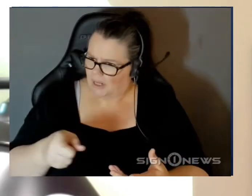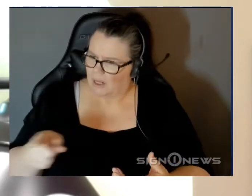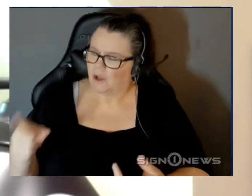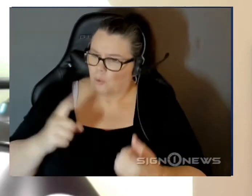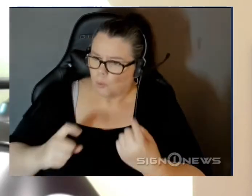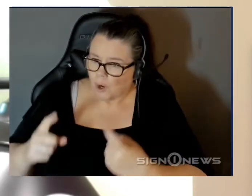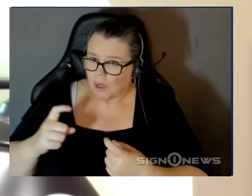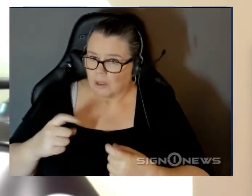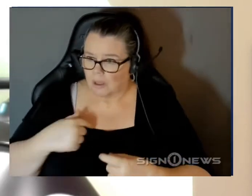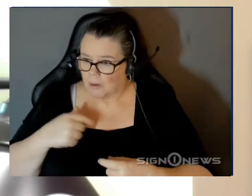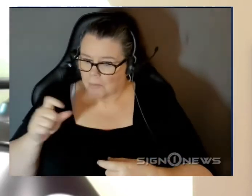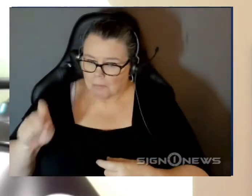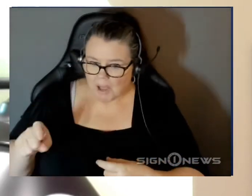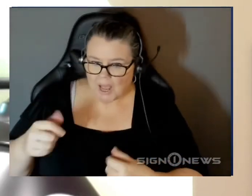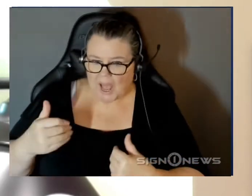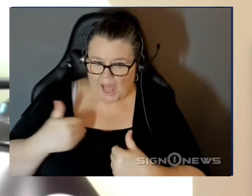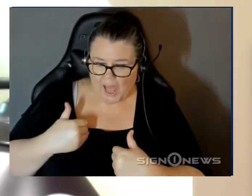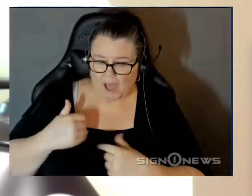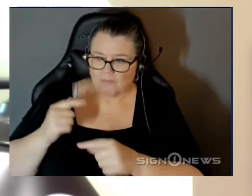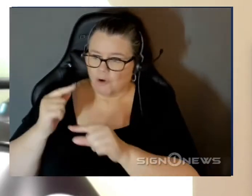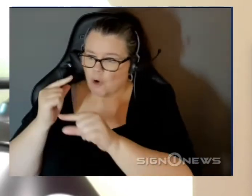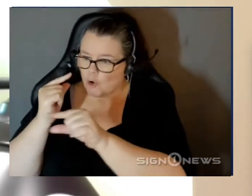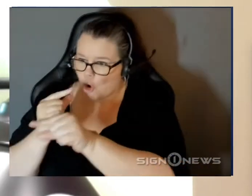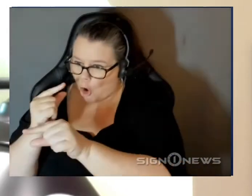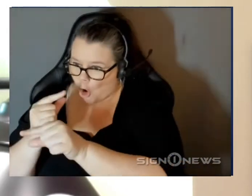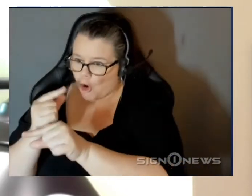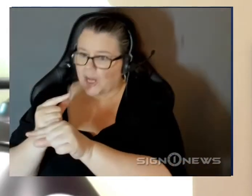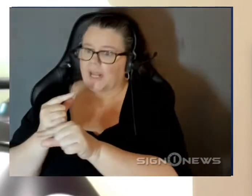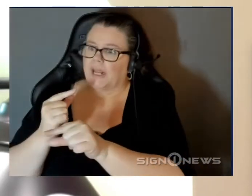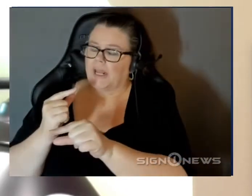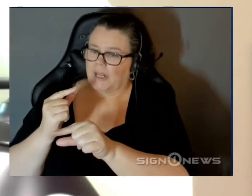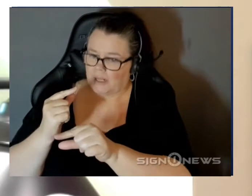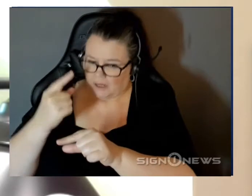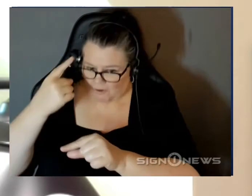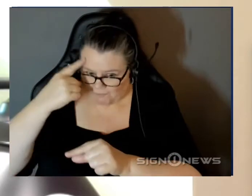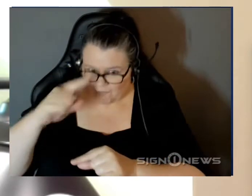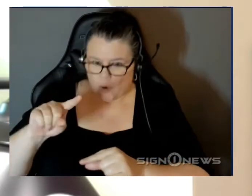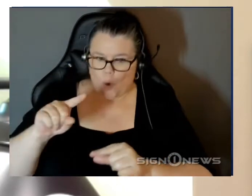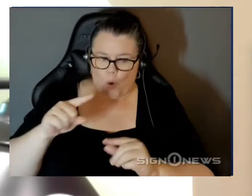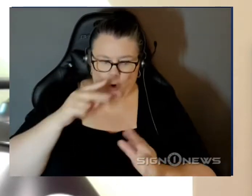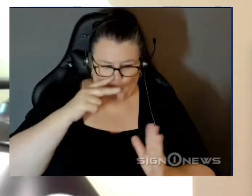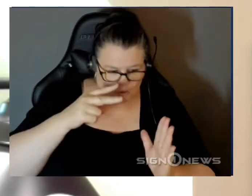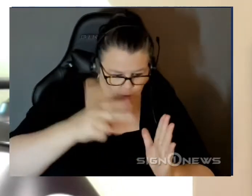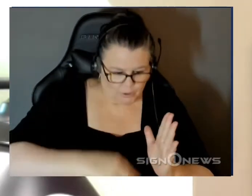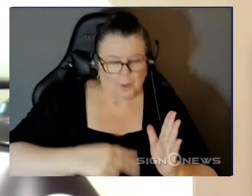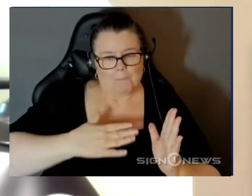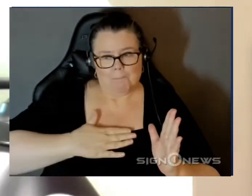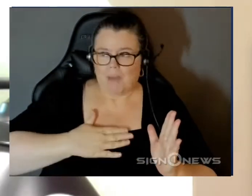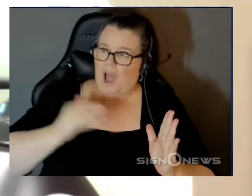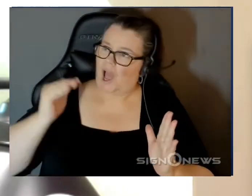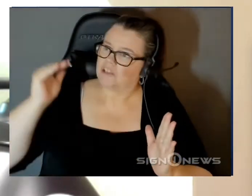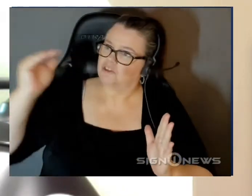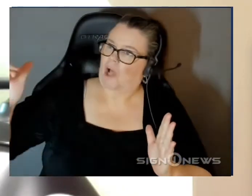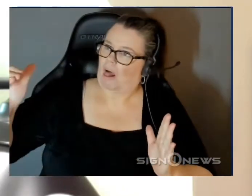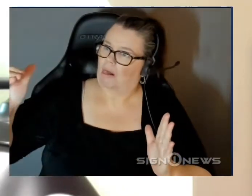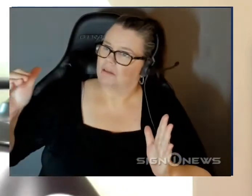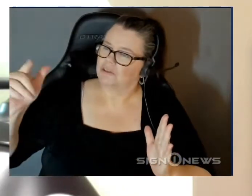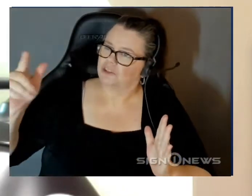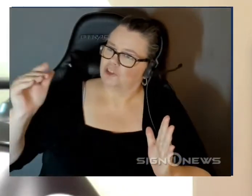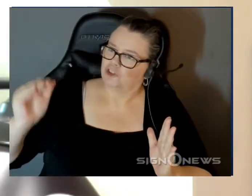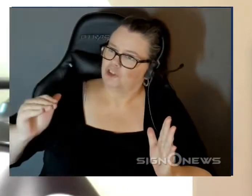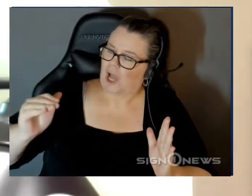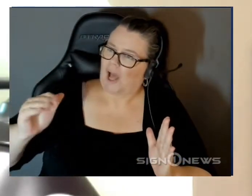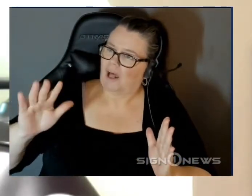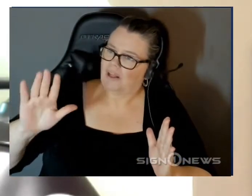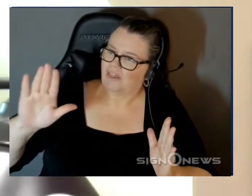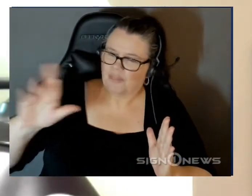child's records, right? Your adult child's records? Do you need a guardianship to be in an IEP meeting or other planning